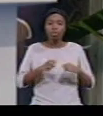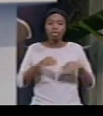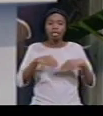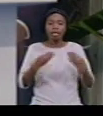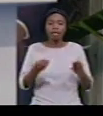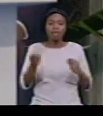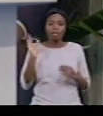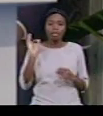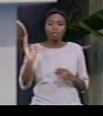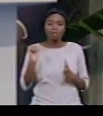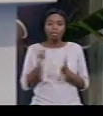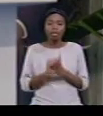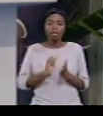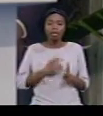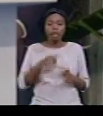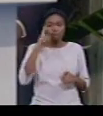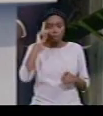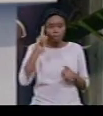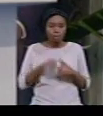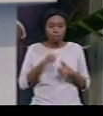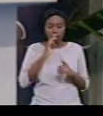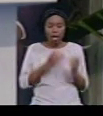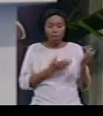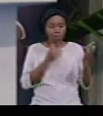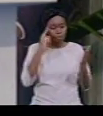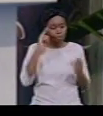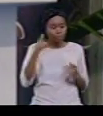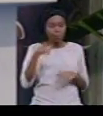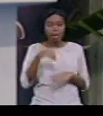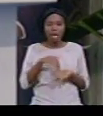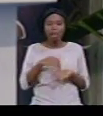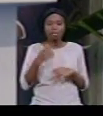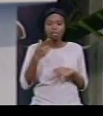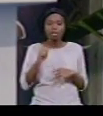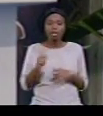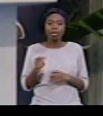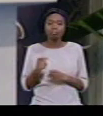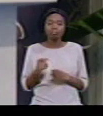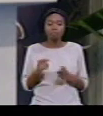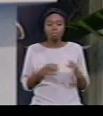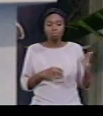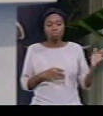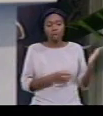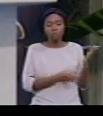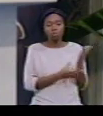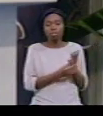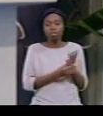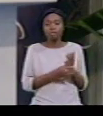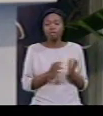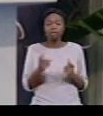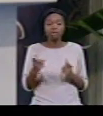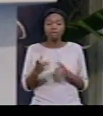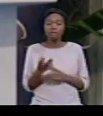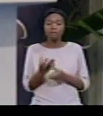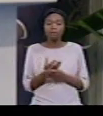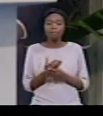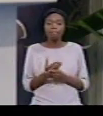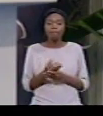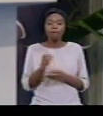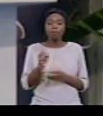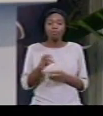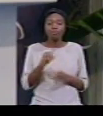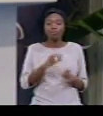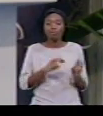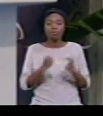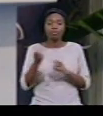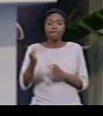our brethren are waiting for you at the white canopy stand by my left-hand side. So you move there. God has done